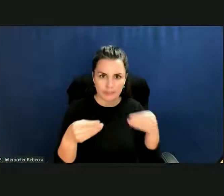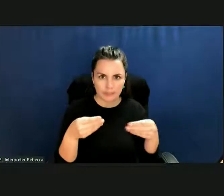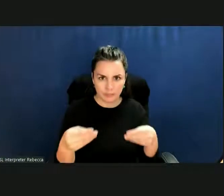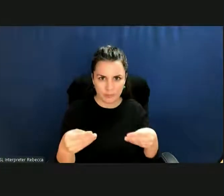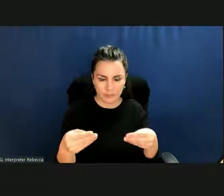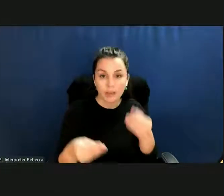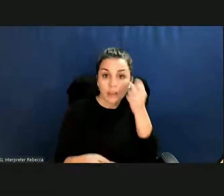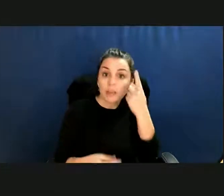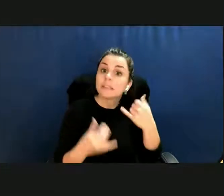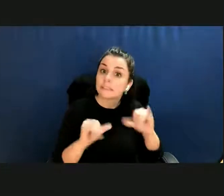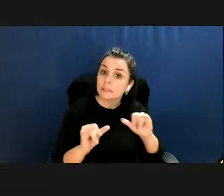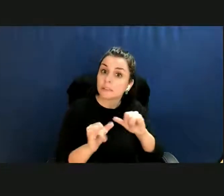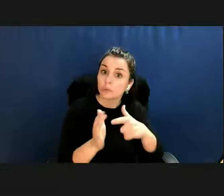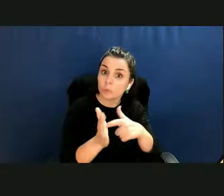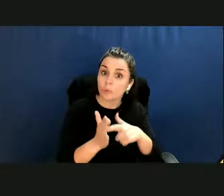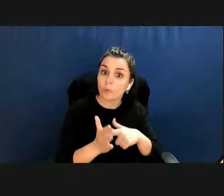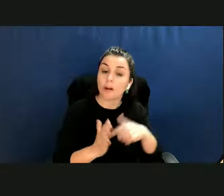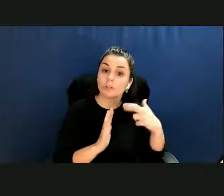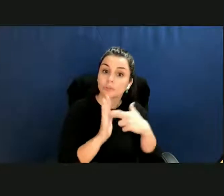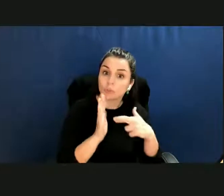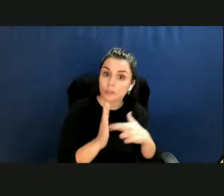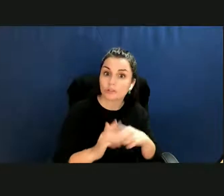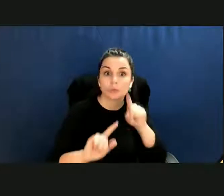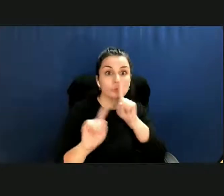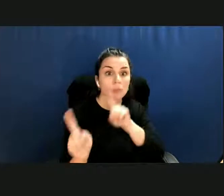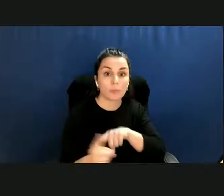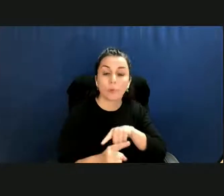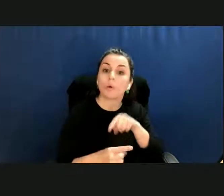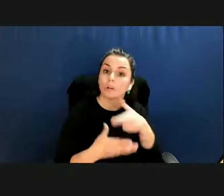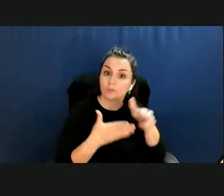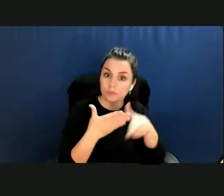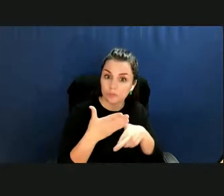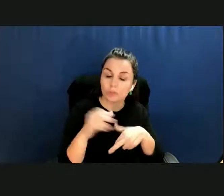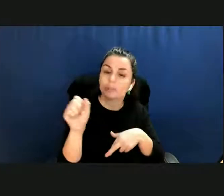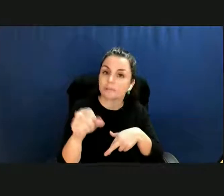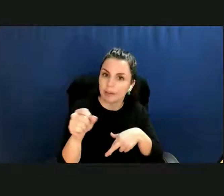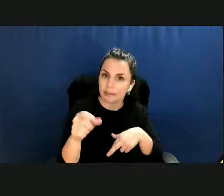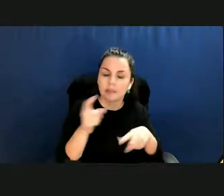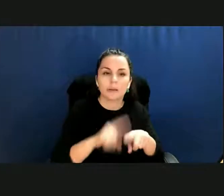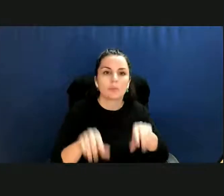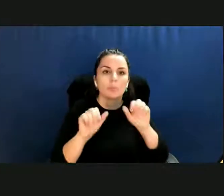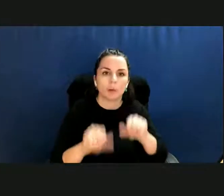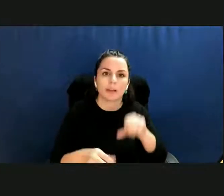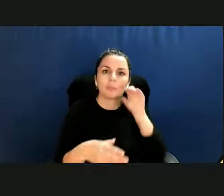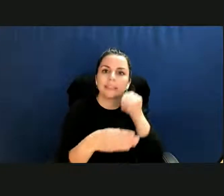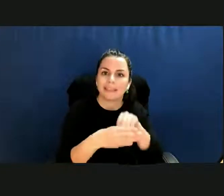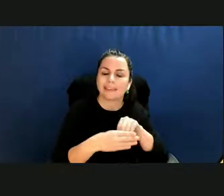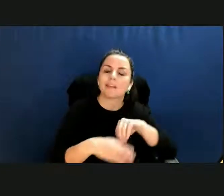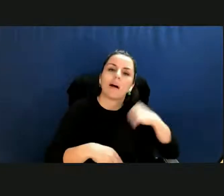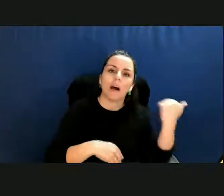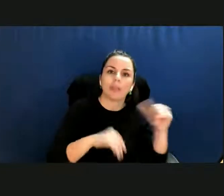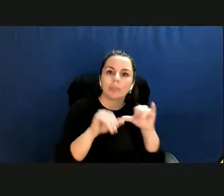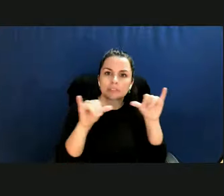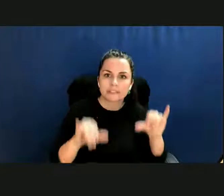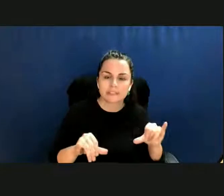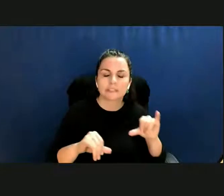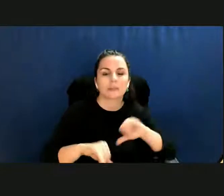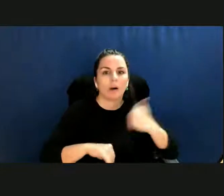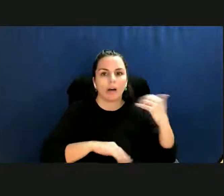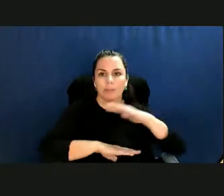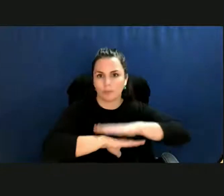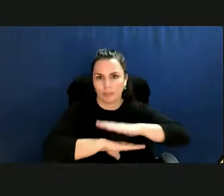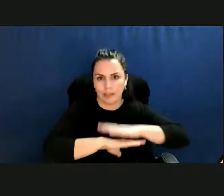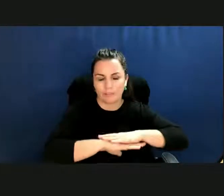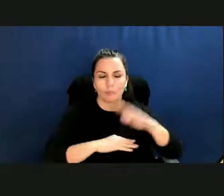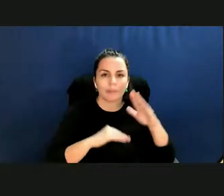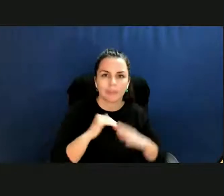and report their results, they can do it in a platform other than clinicaltrials.gov.